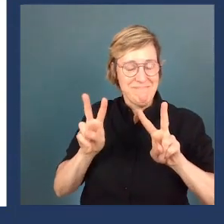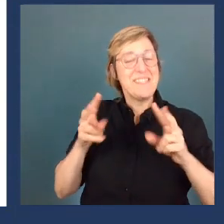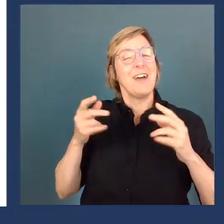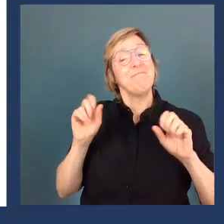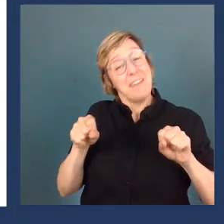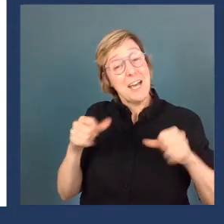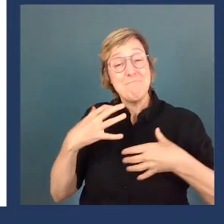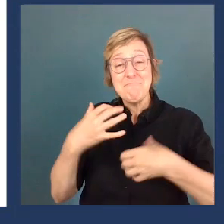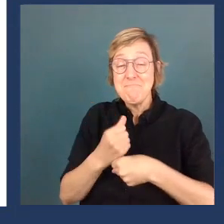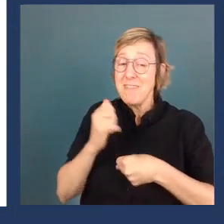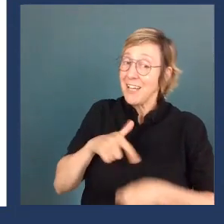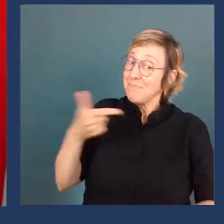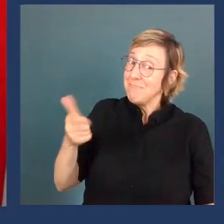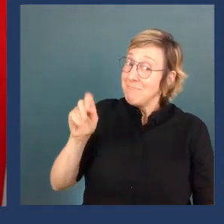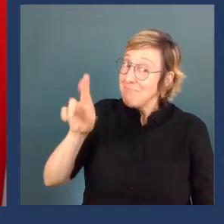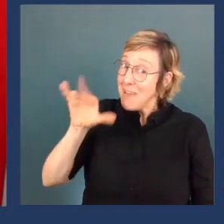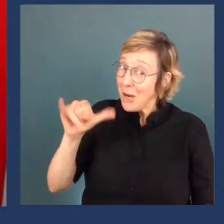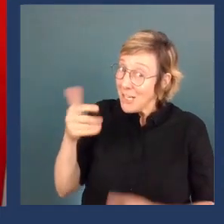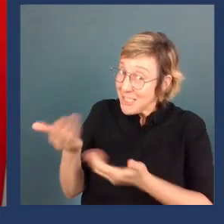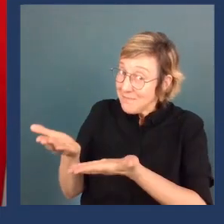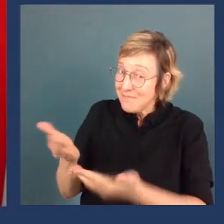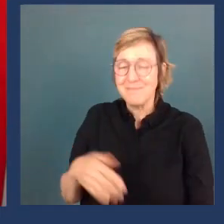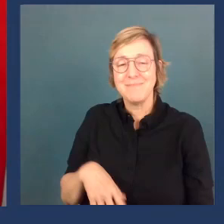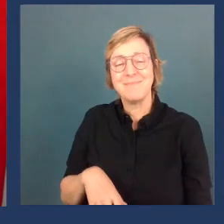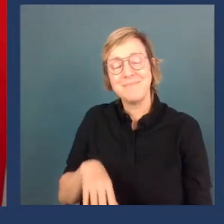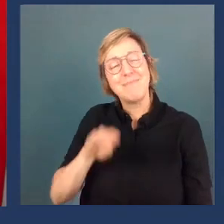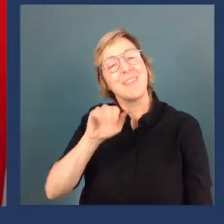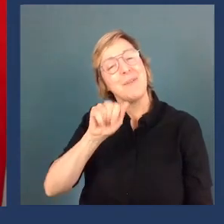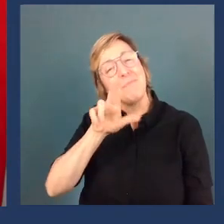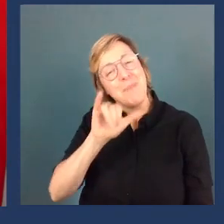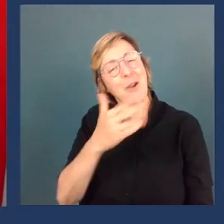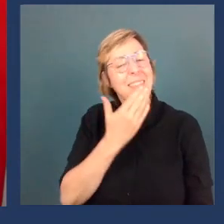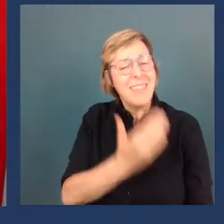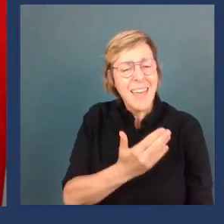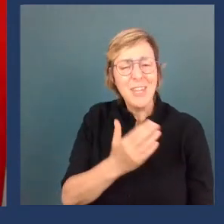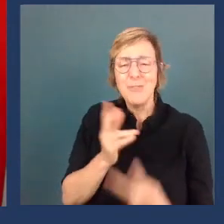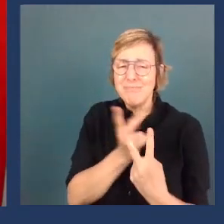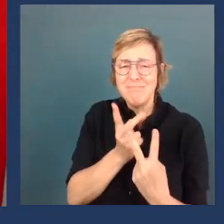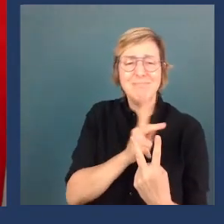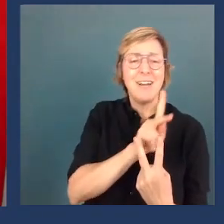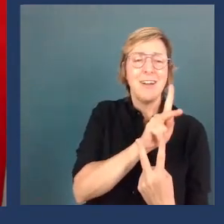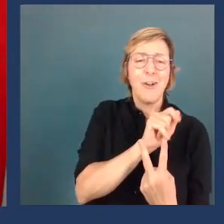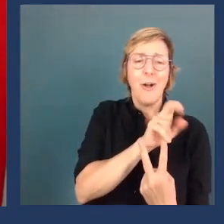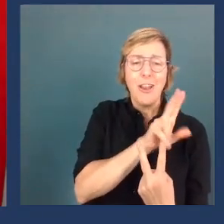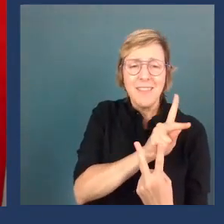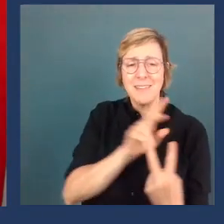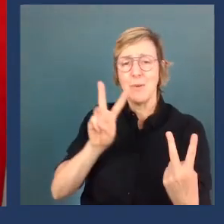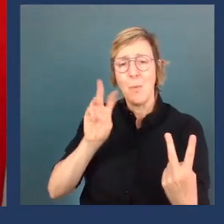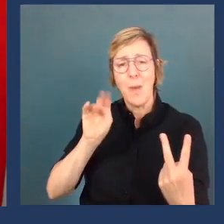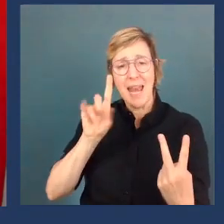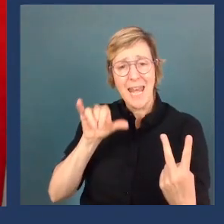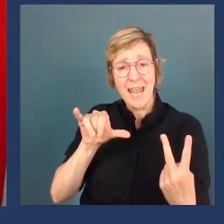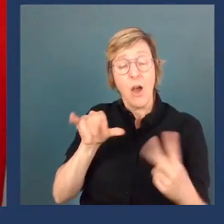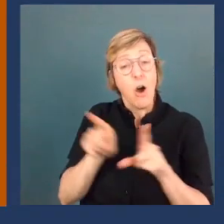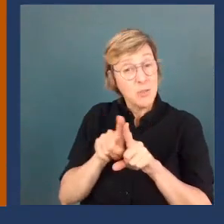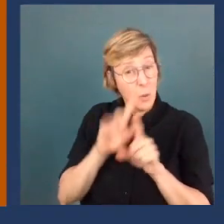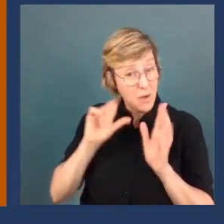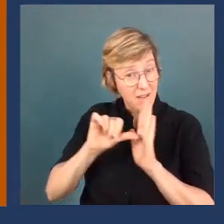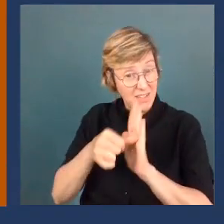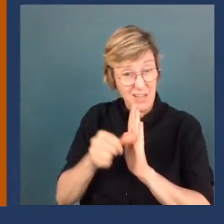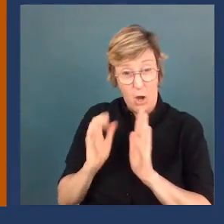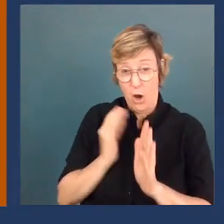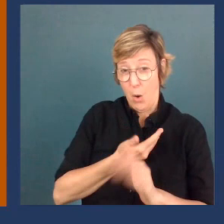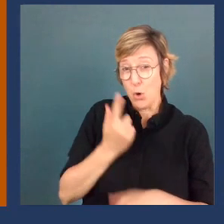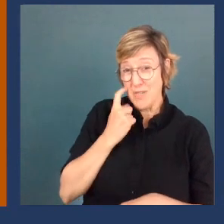to Mary now to take it forward. Thanks for sharing, Kartik and Wendy. I also want to highlight our most recent webinar on the